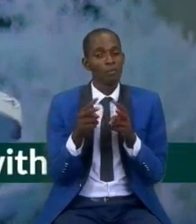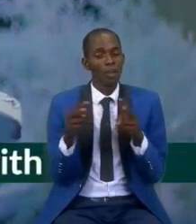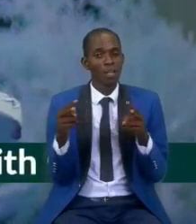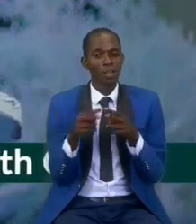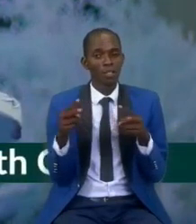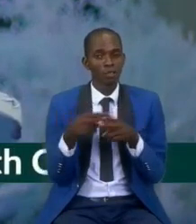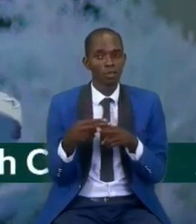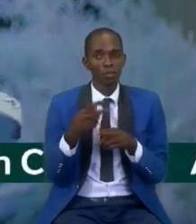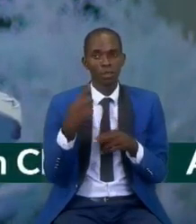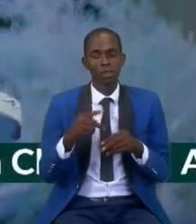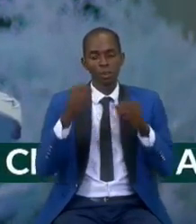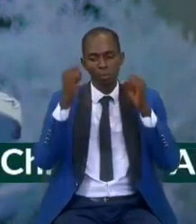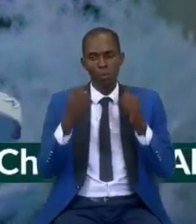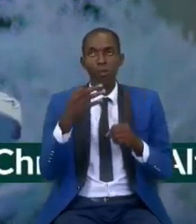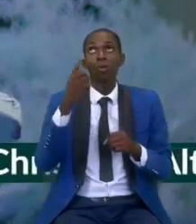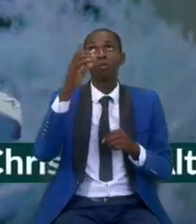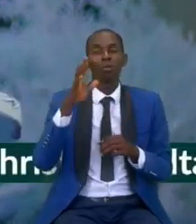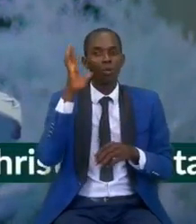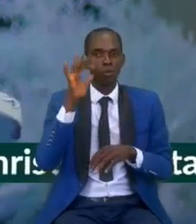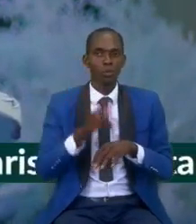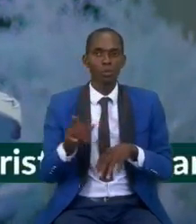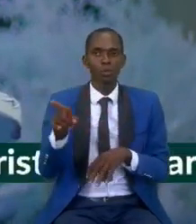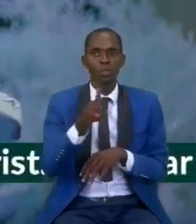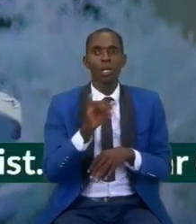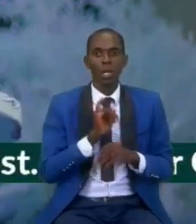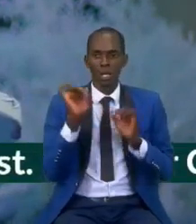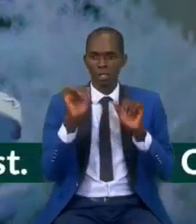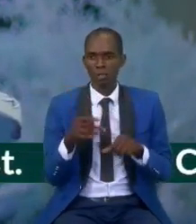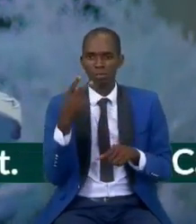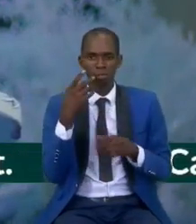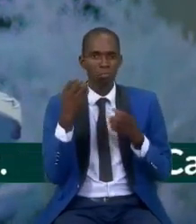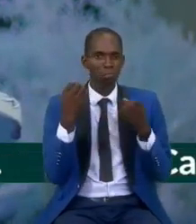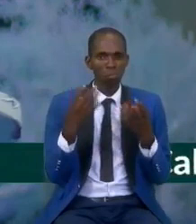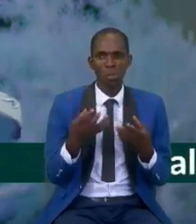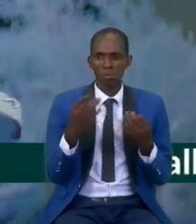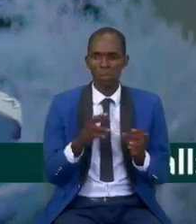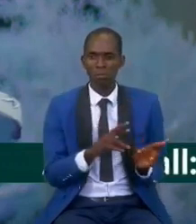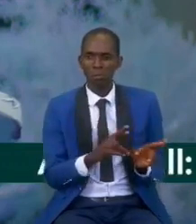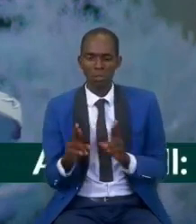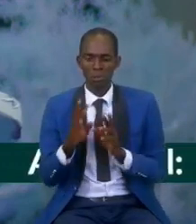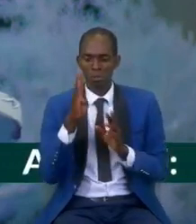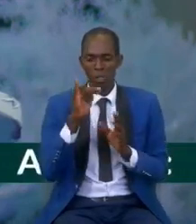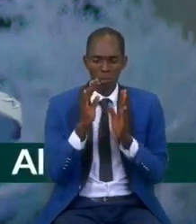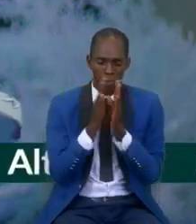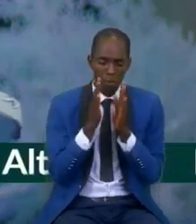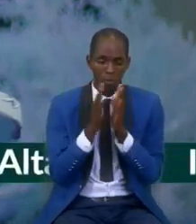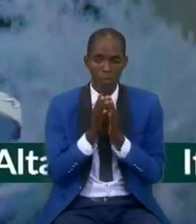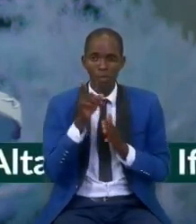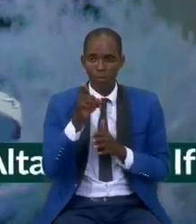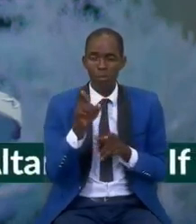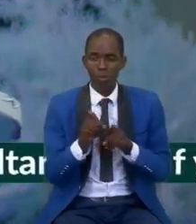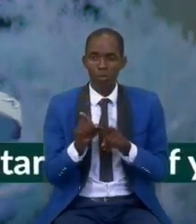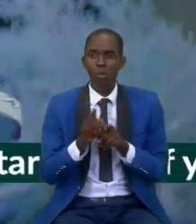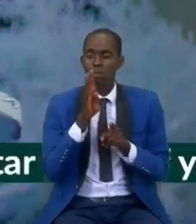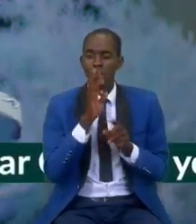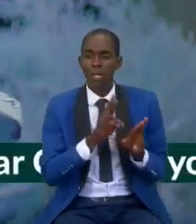already. You are getting ready. Today is your day. Today is your